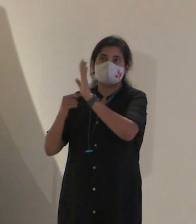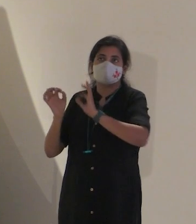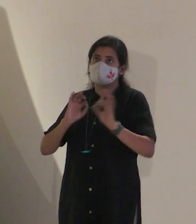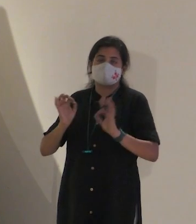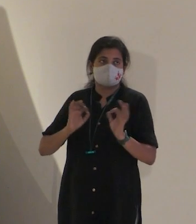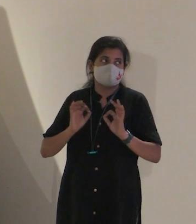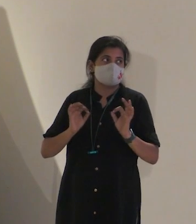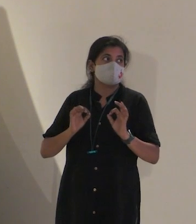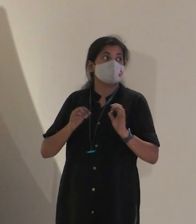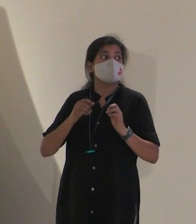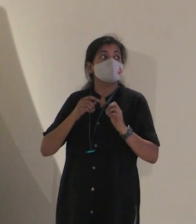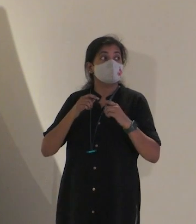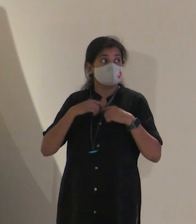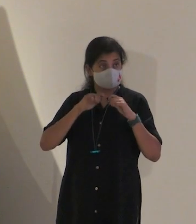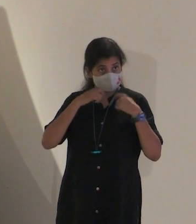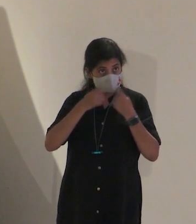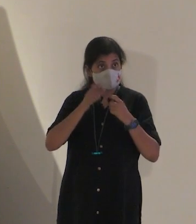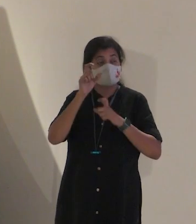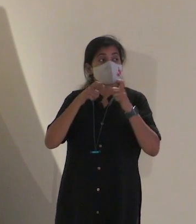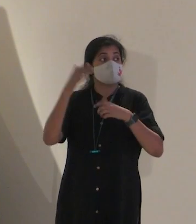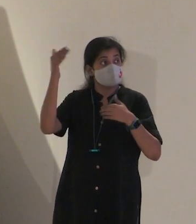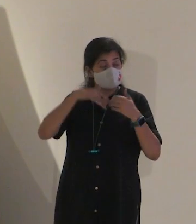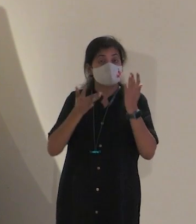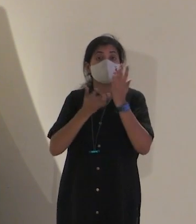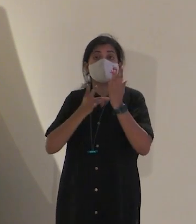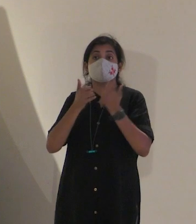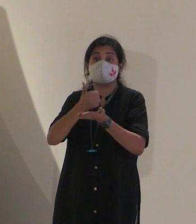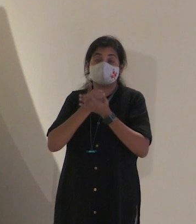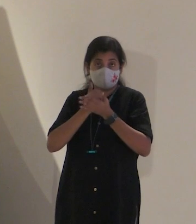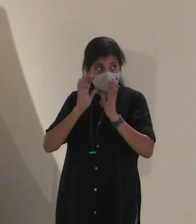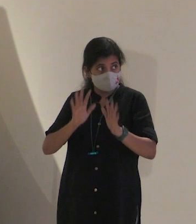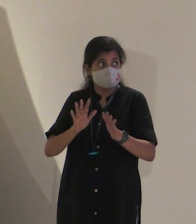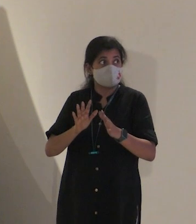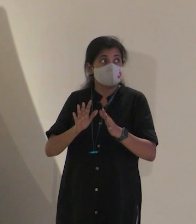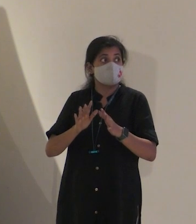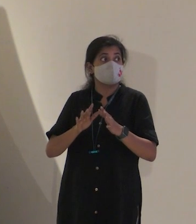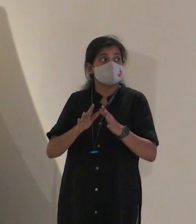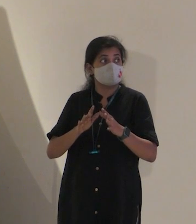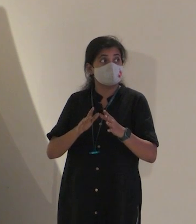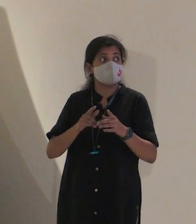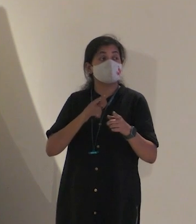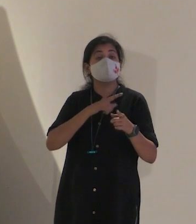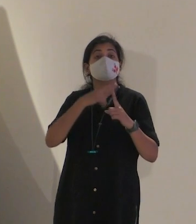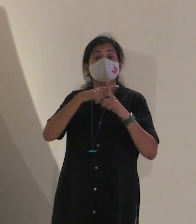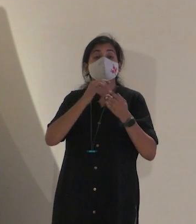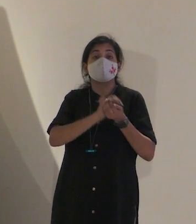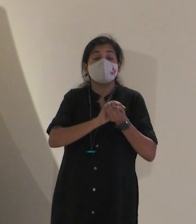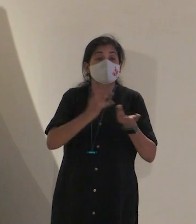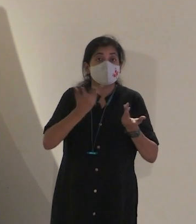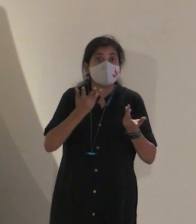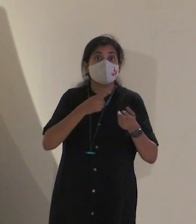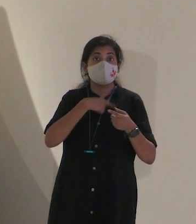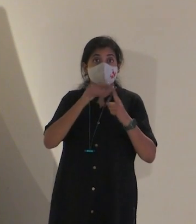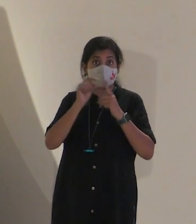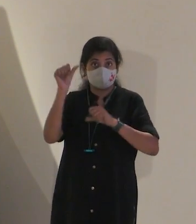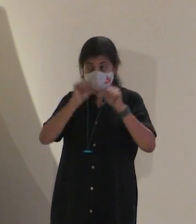team interested in coming to give us technical support. The INTAC came in for the conservation. So we had a project proposal